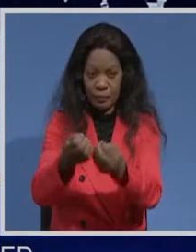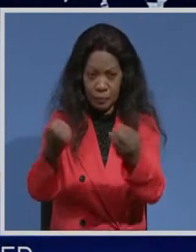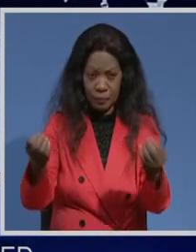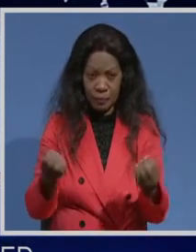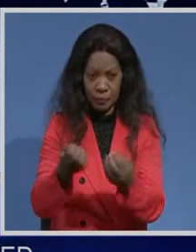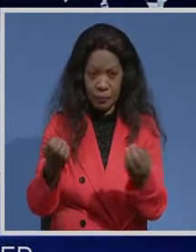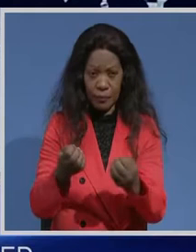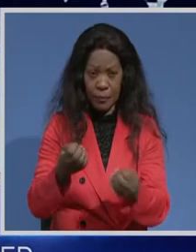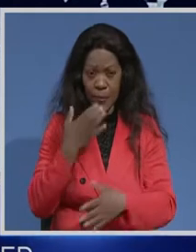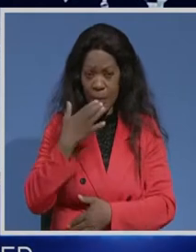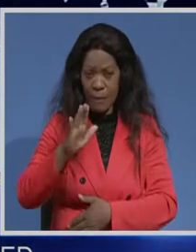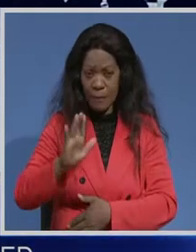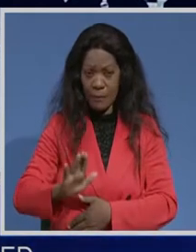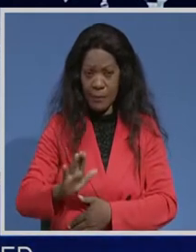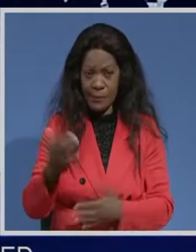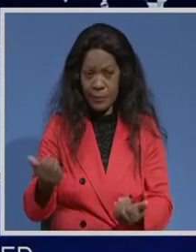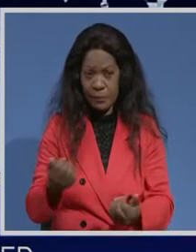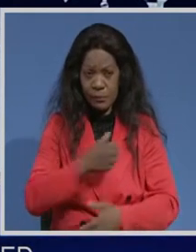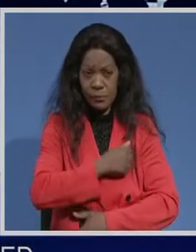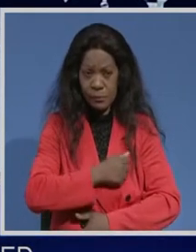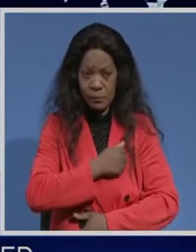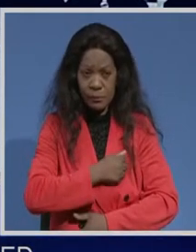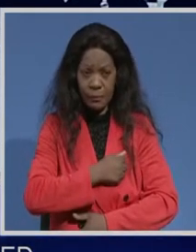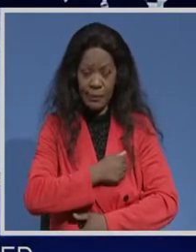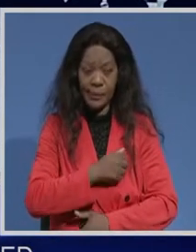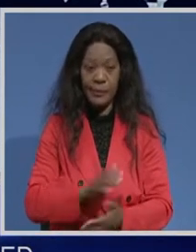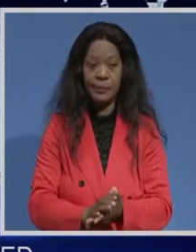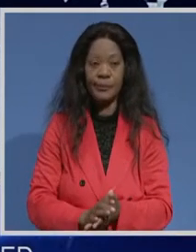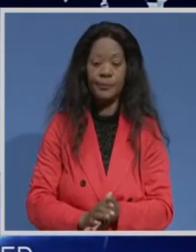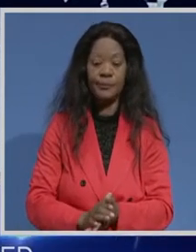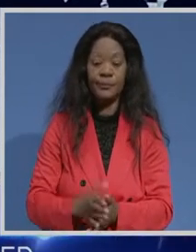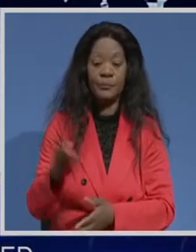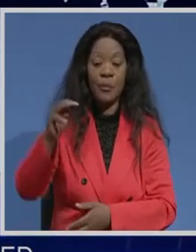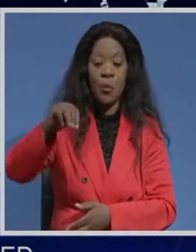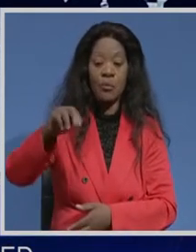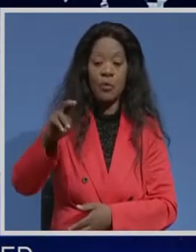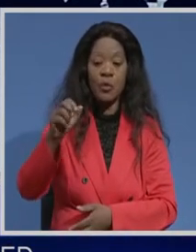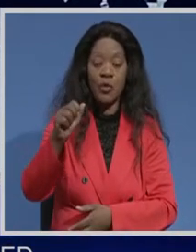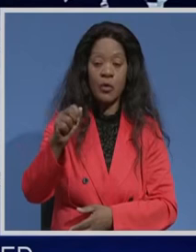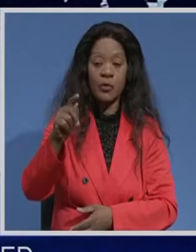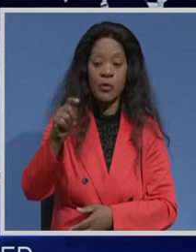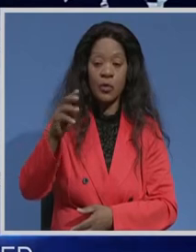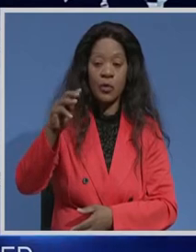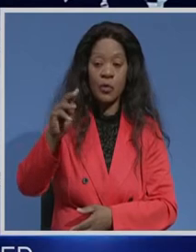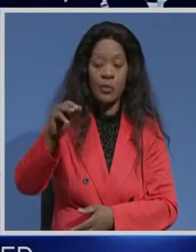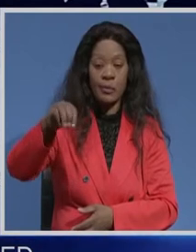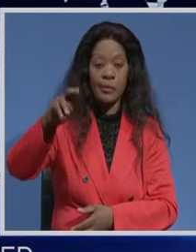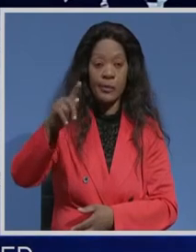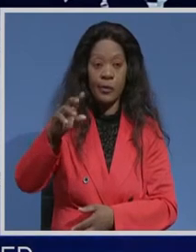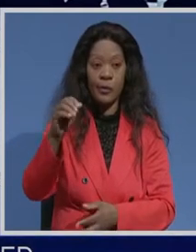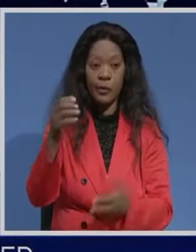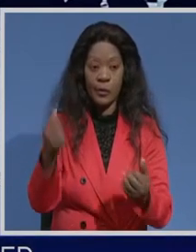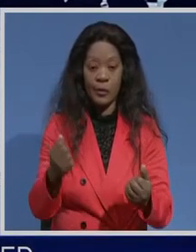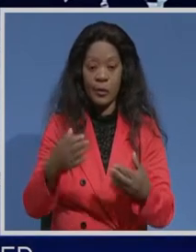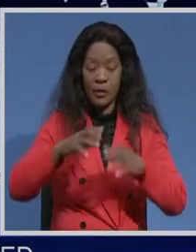bad practices is to strengthen existing pieces of legislation. Mr. MSIMUKO said this in Kabwe, Central Province, during a